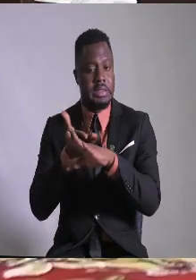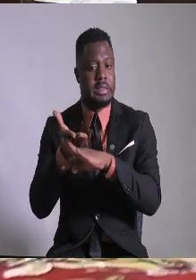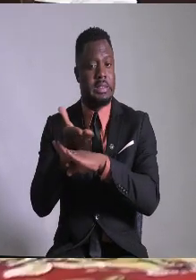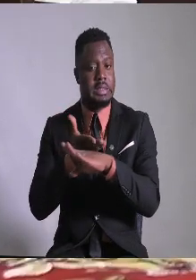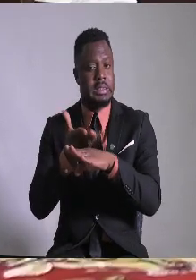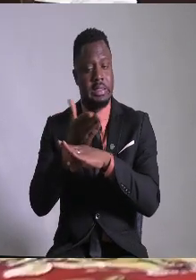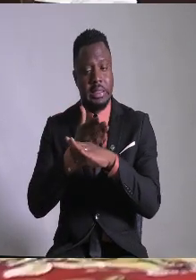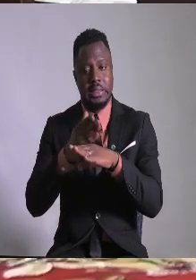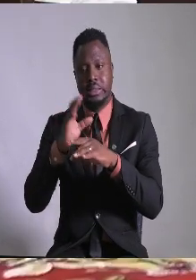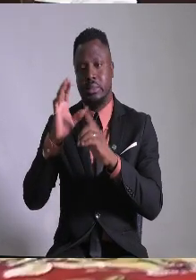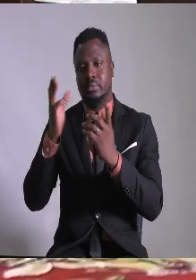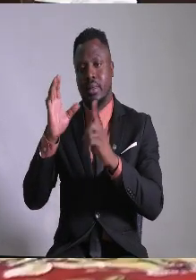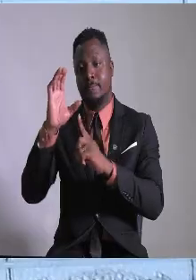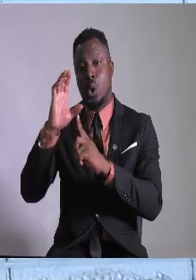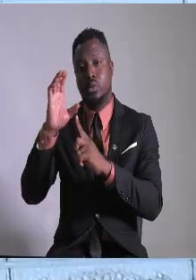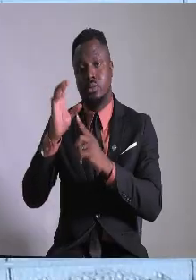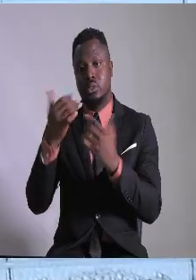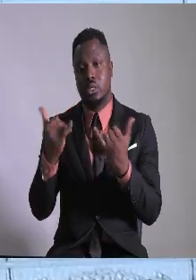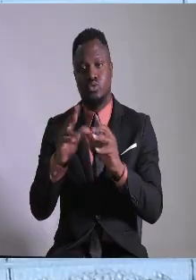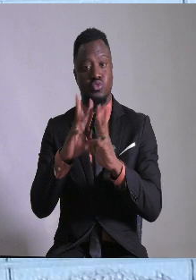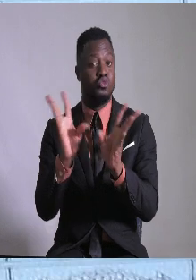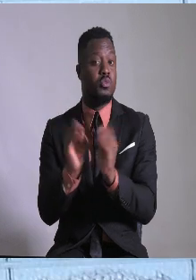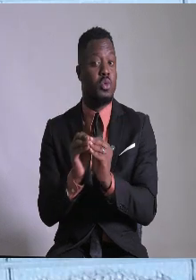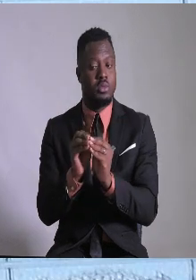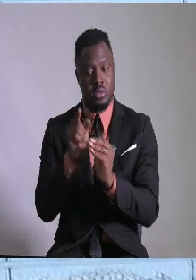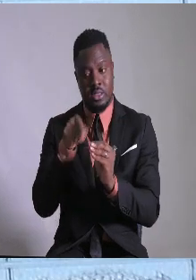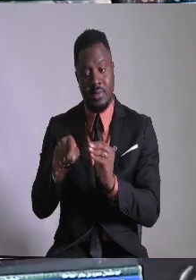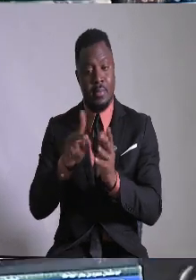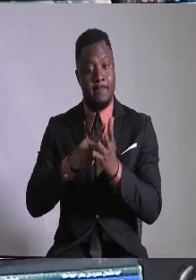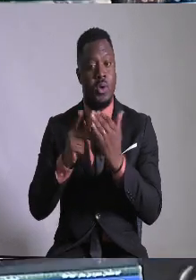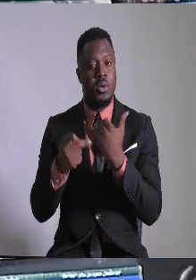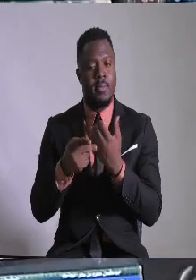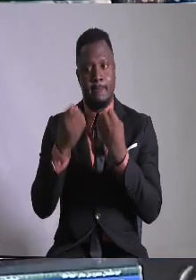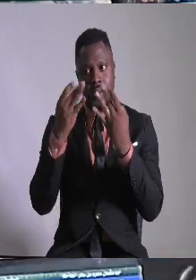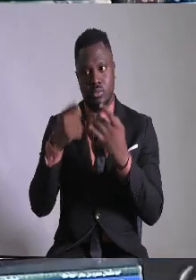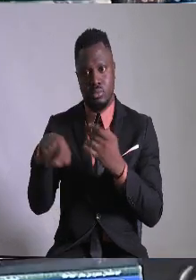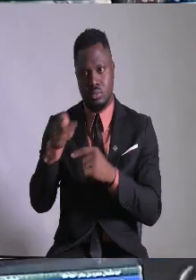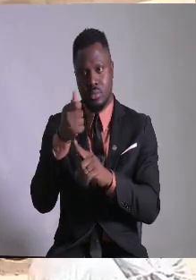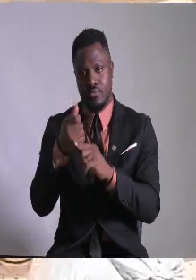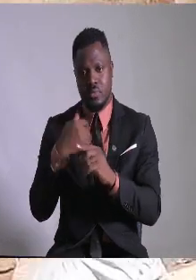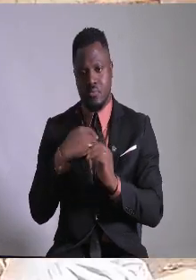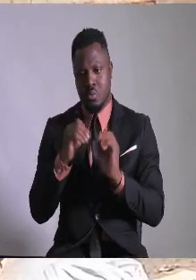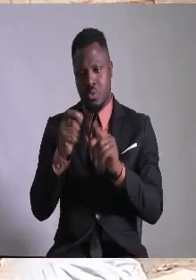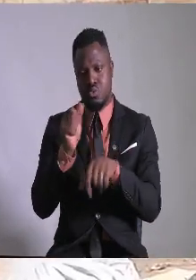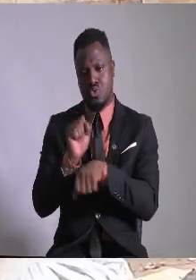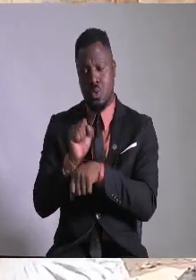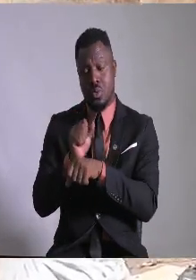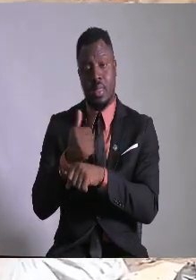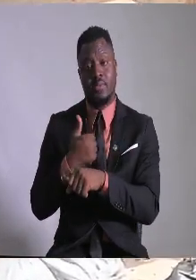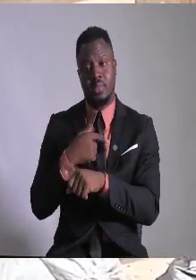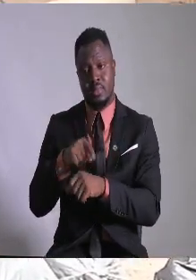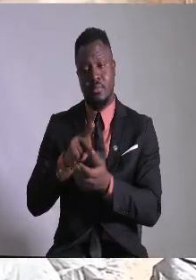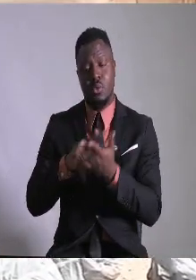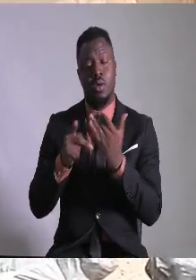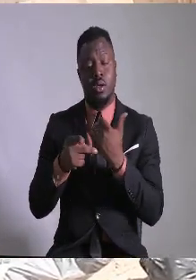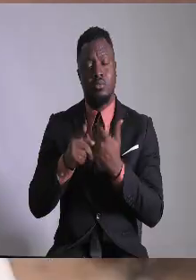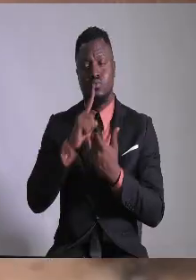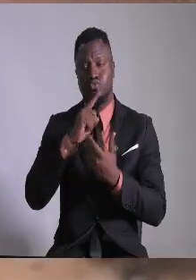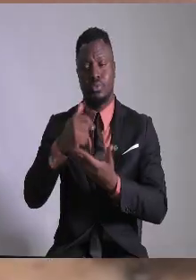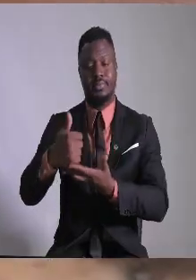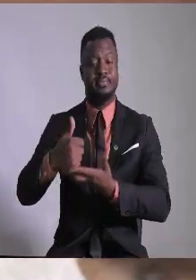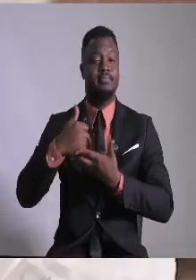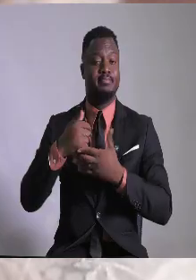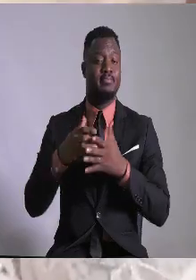beg alms at the mosque. Now they don't do that. Through this program, most of them now have occupation. This program has